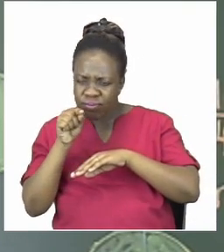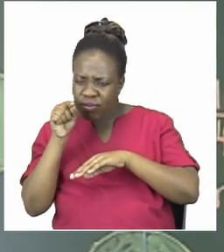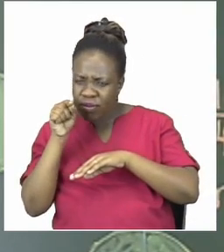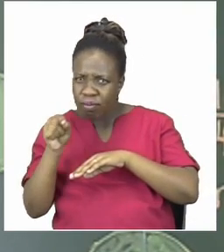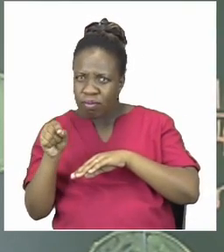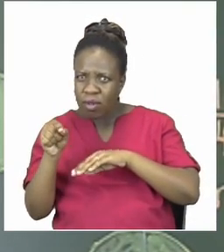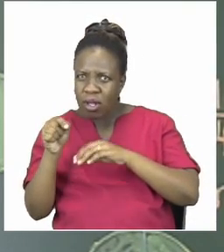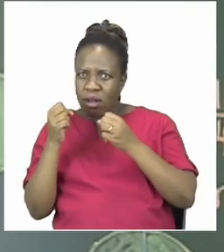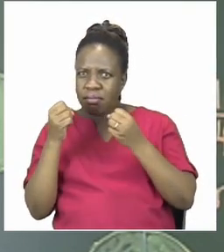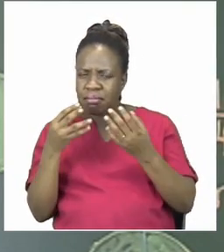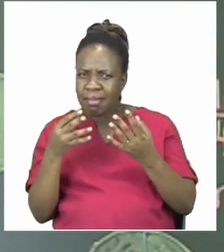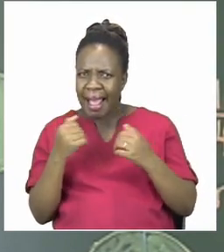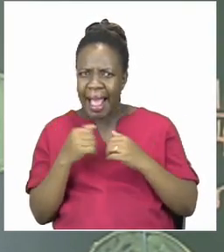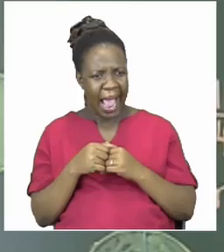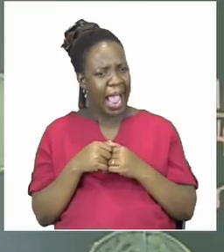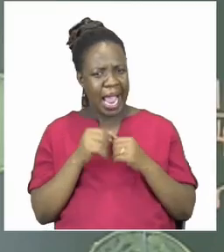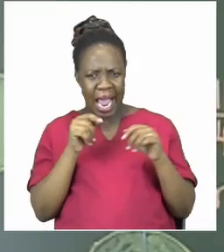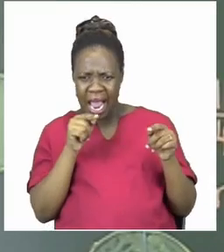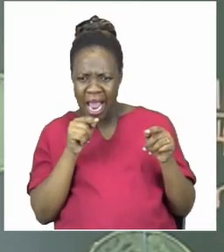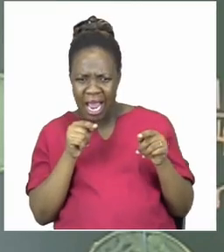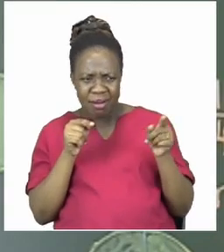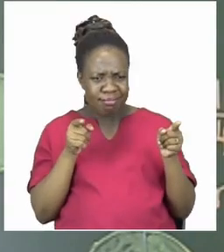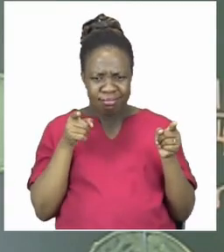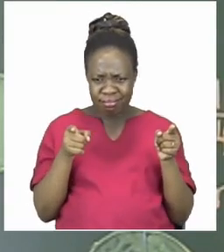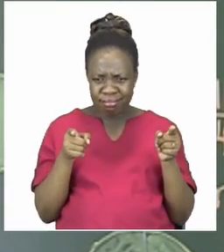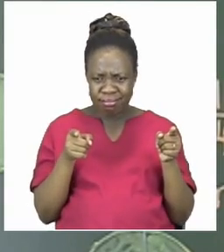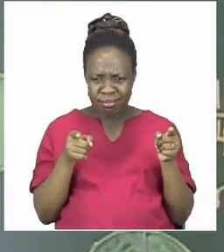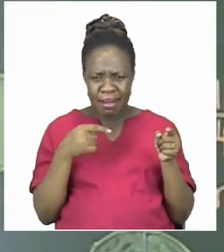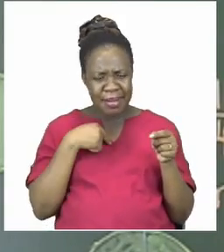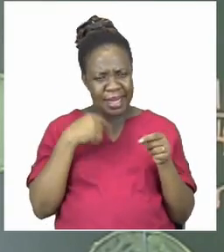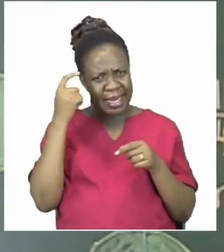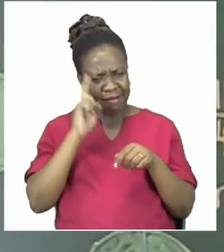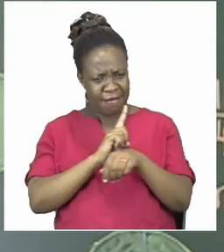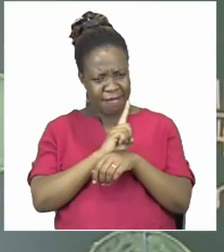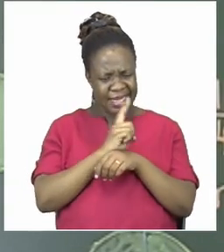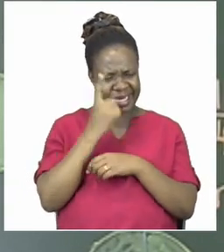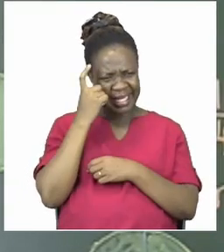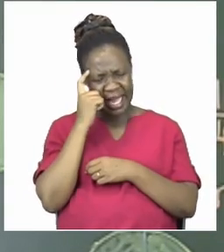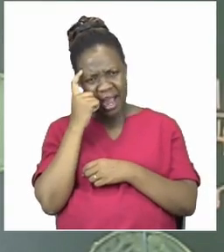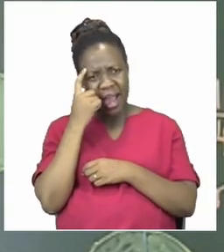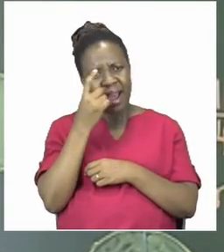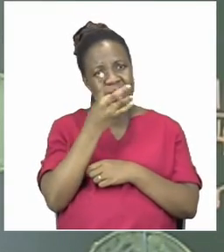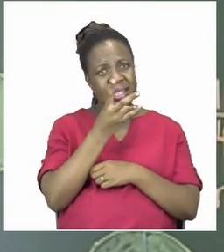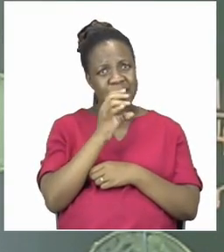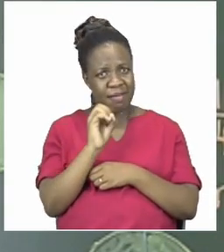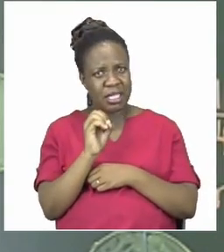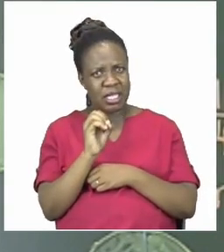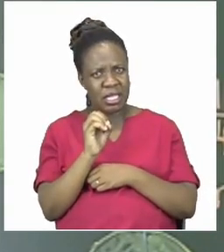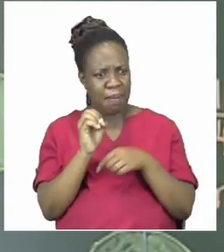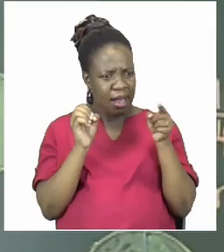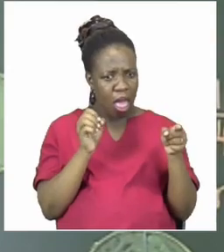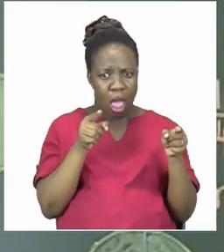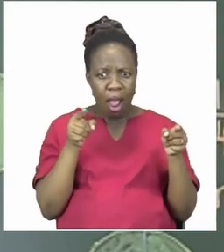I was wrong. You see, 70 centimeters is here, and this is actually